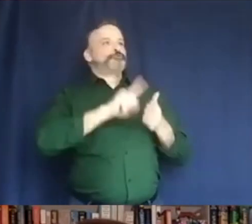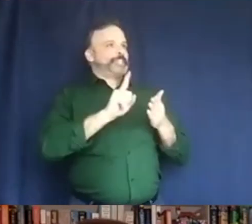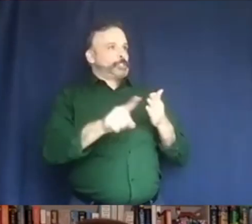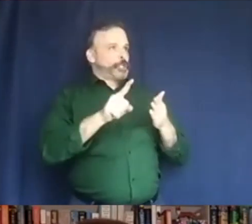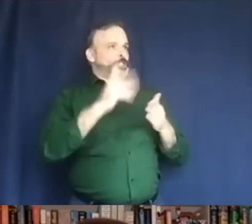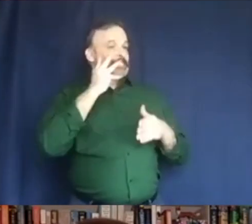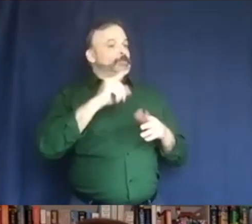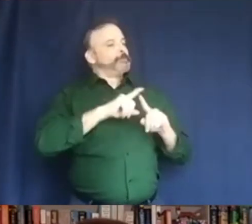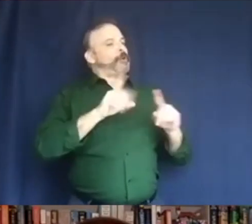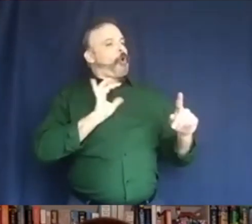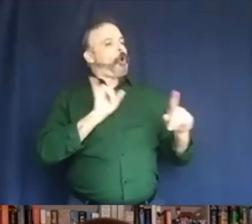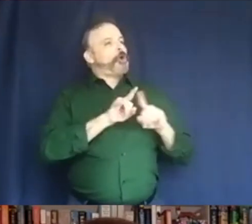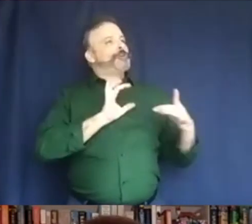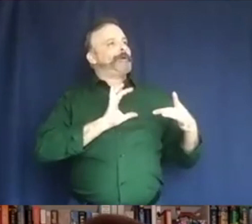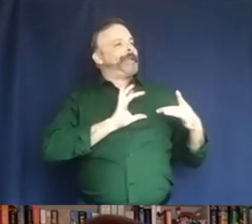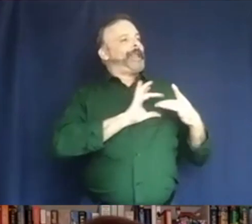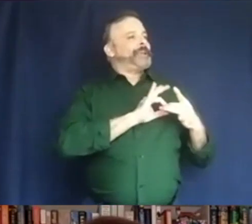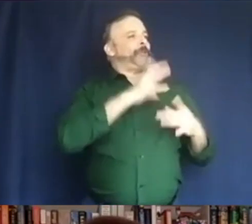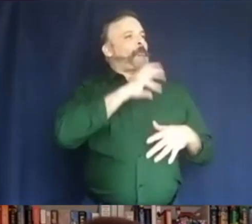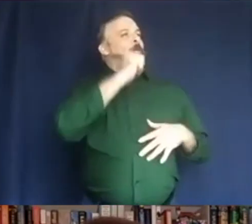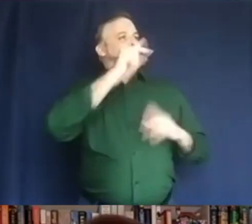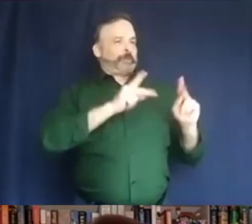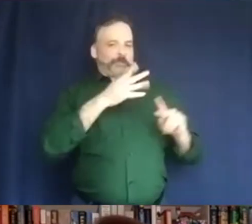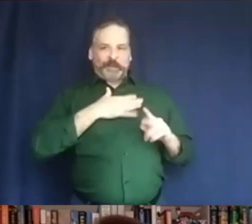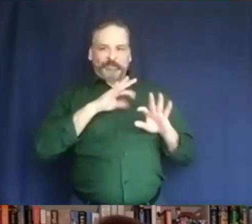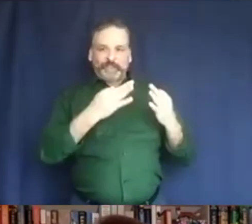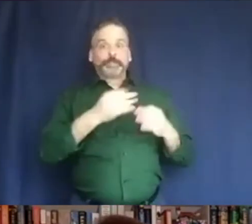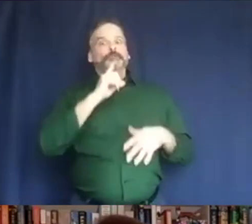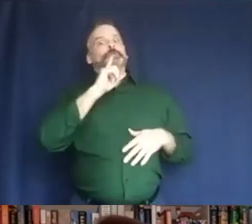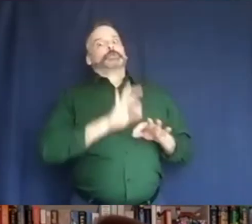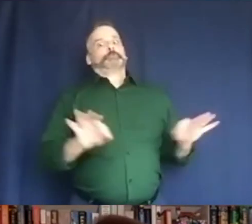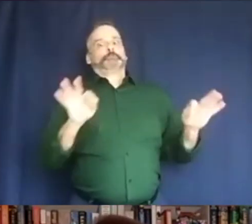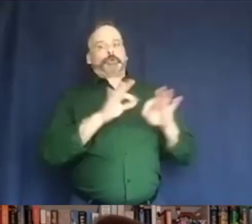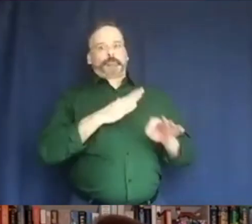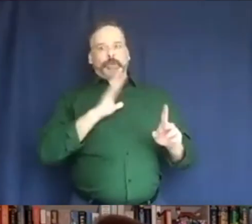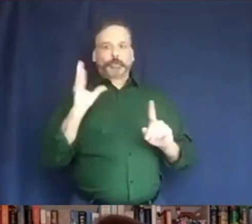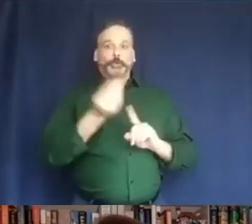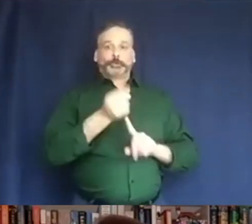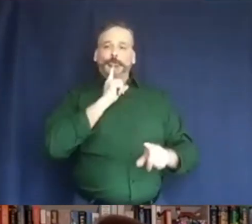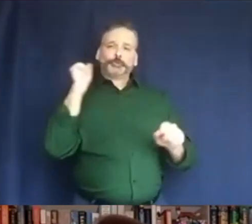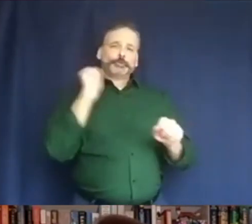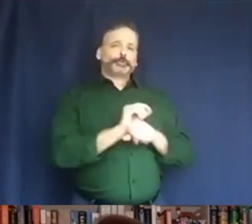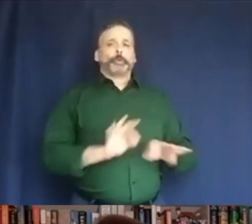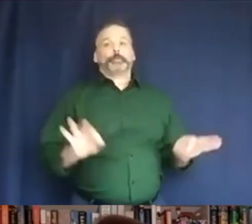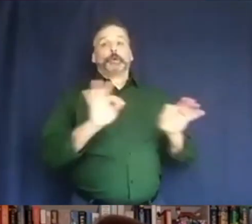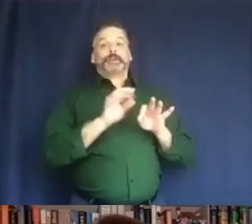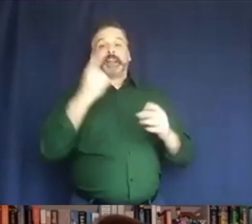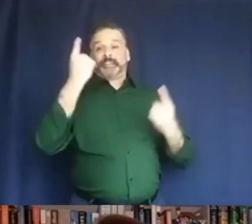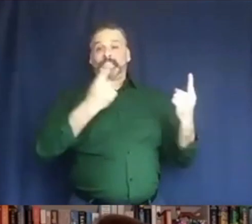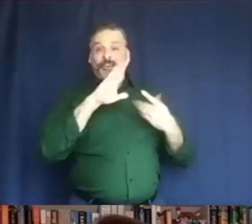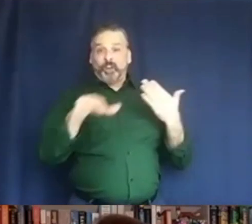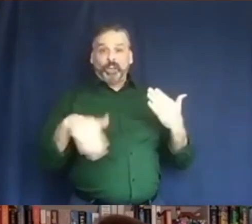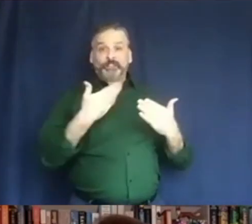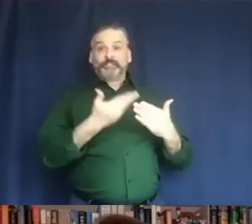reconnecting with the elders in the family, which is really big in my culture. And it's so important. And I think all of that came together